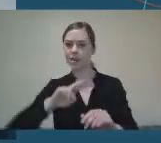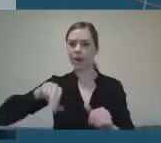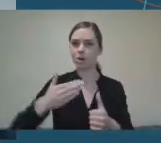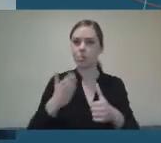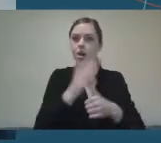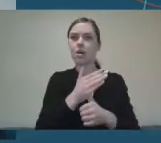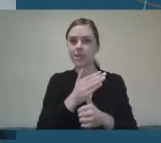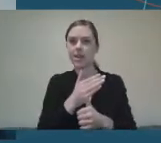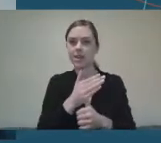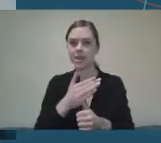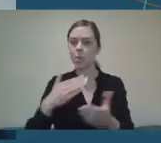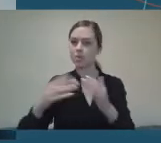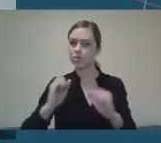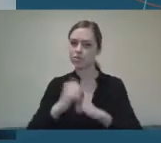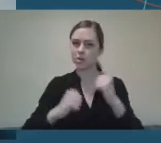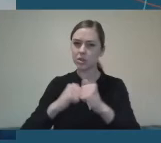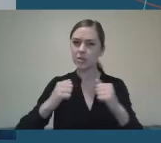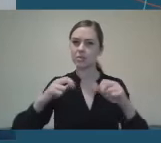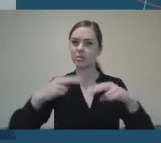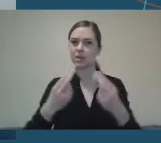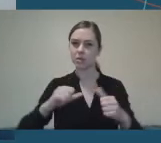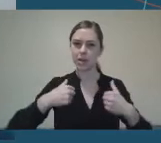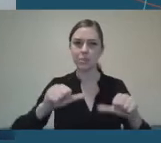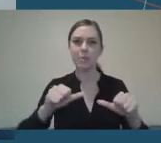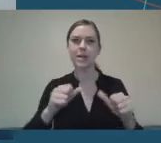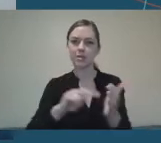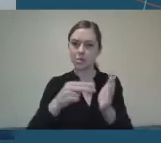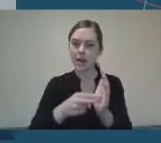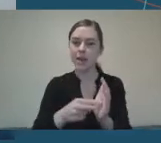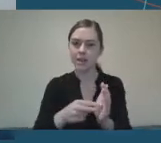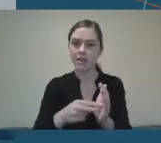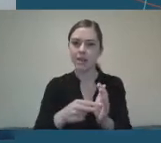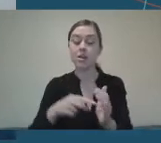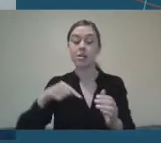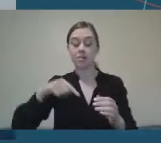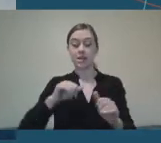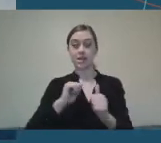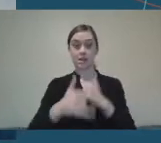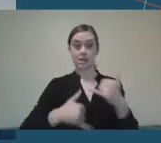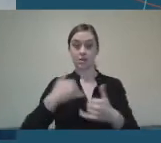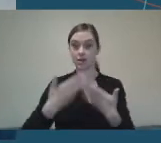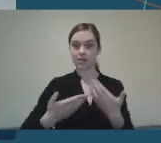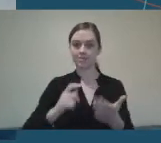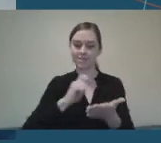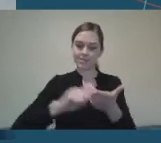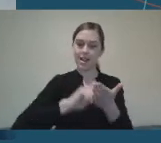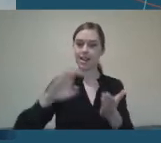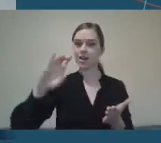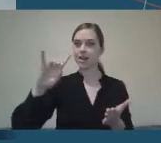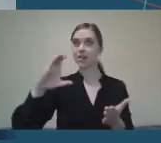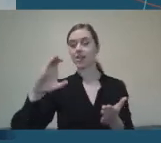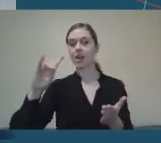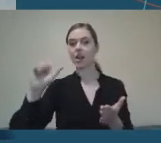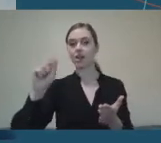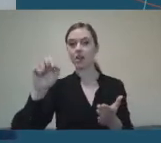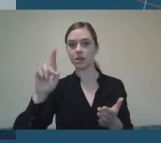that. So the first thing we did this year was obviously sign the charter, and then we engaged with the accessible program with